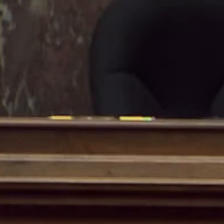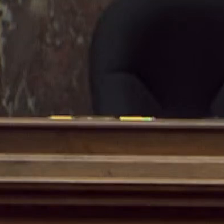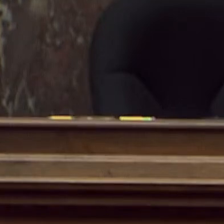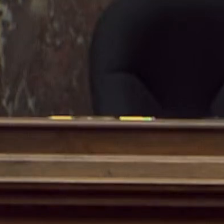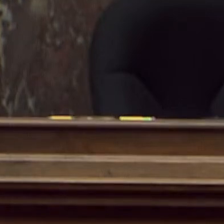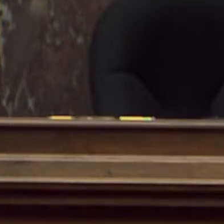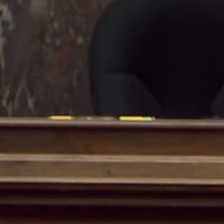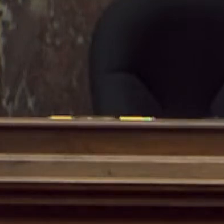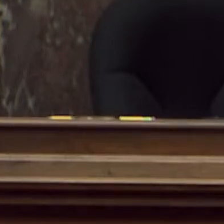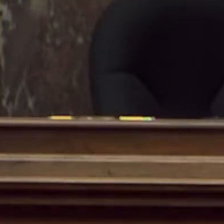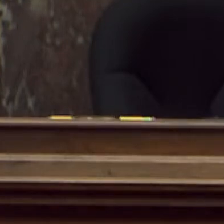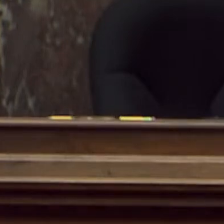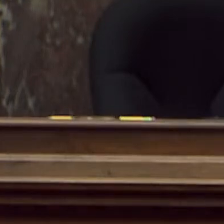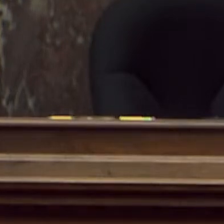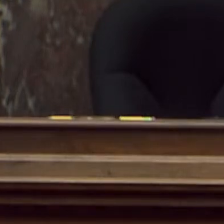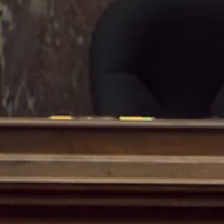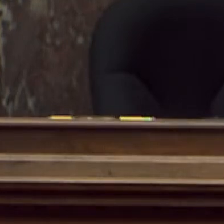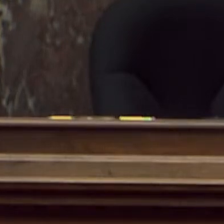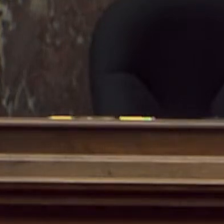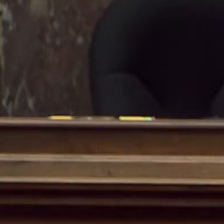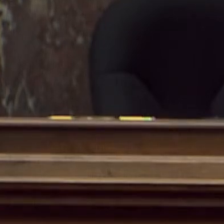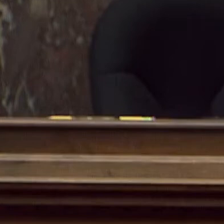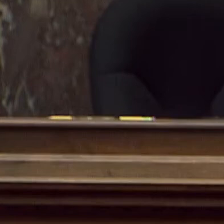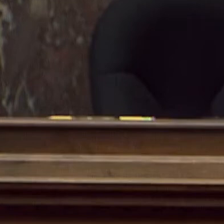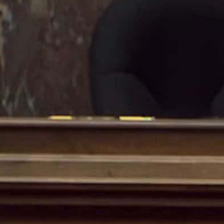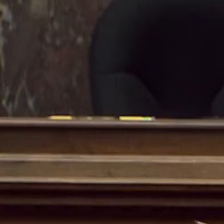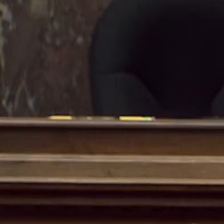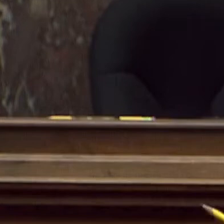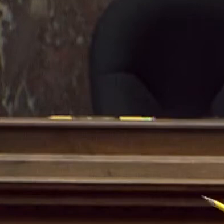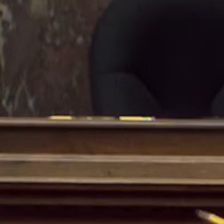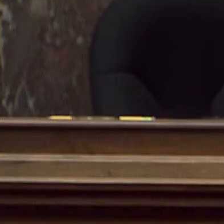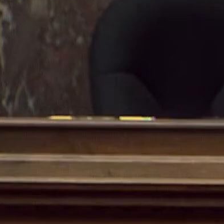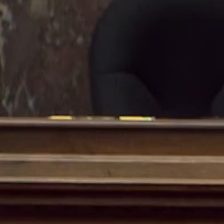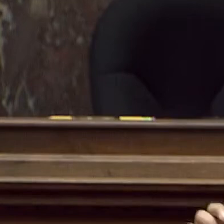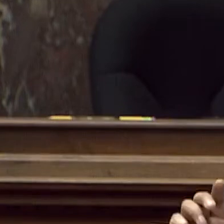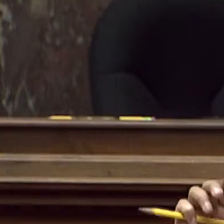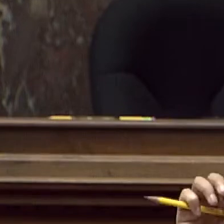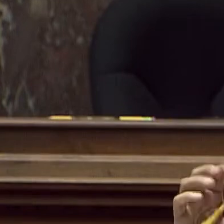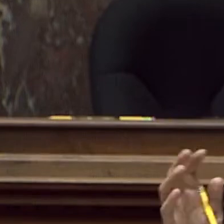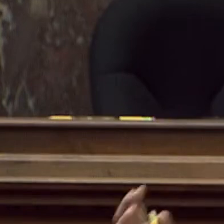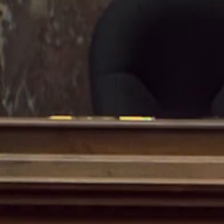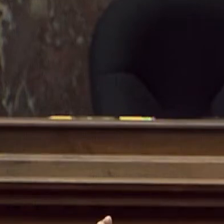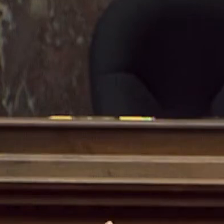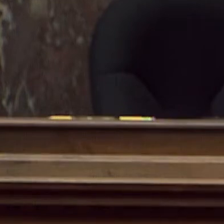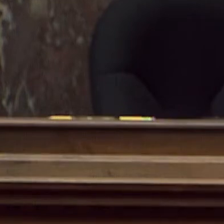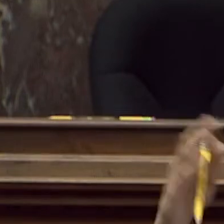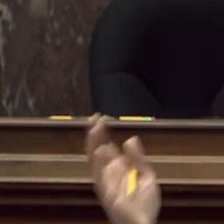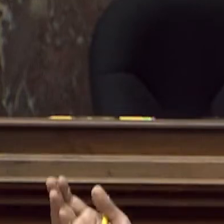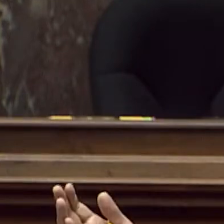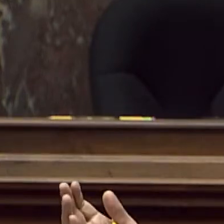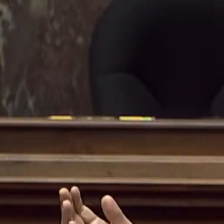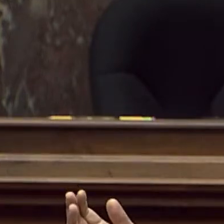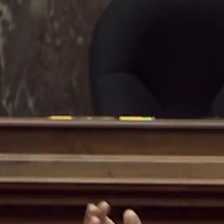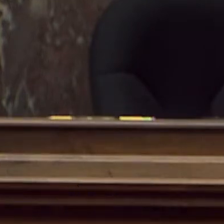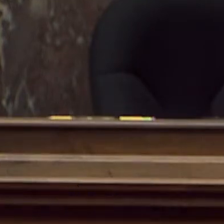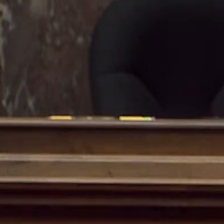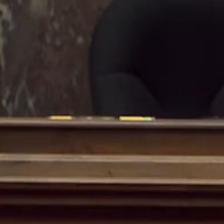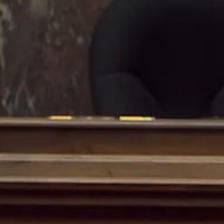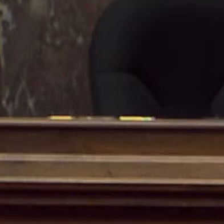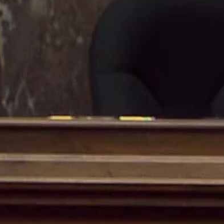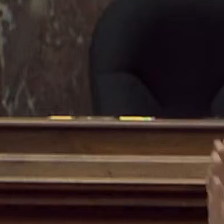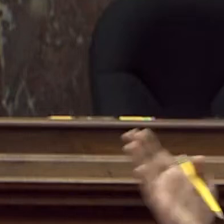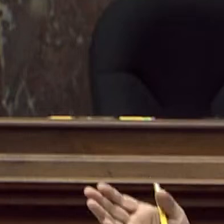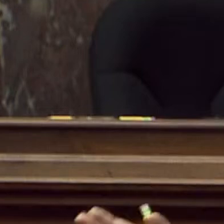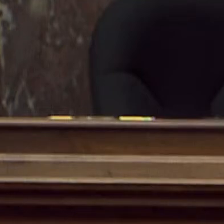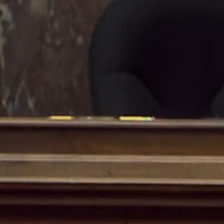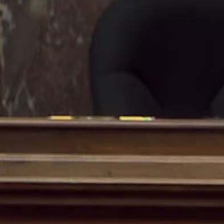image, and it's easy for other people to depict it or distribute it in other ways. You may